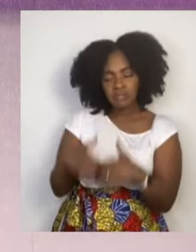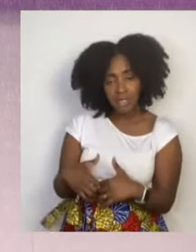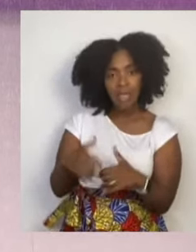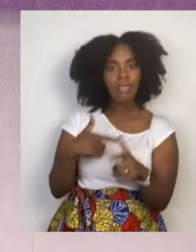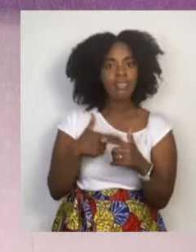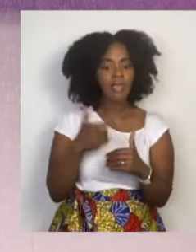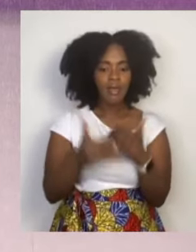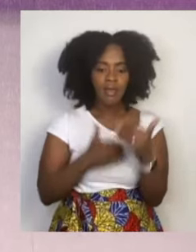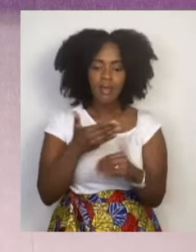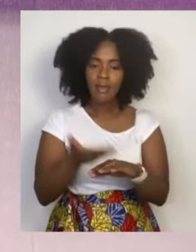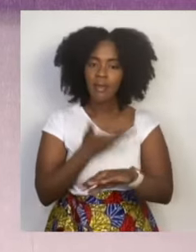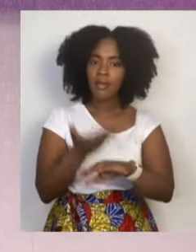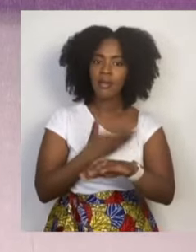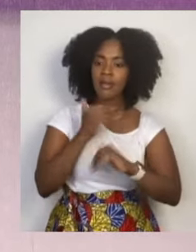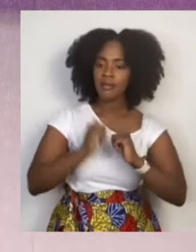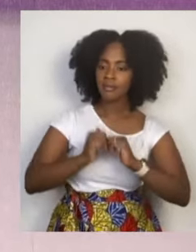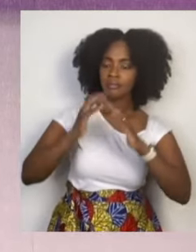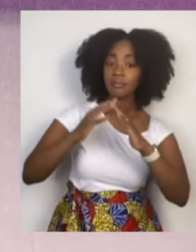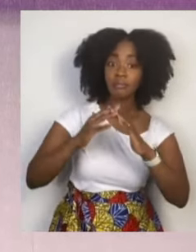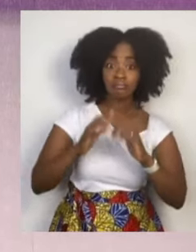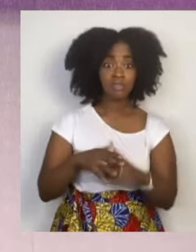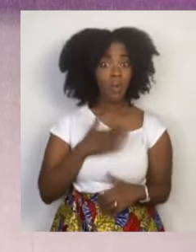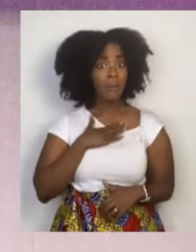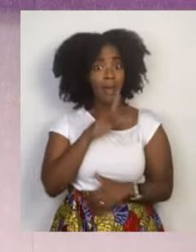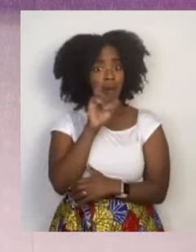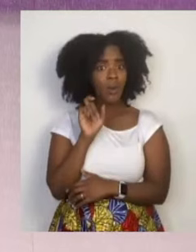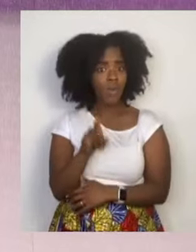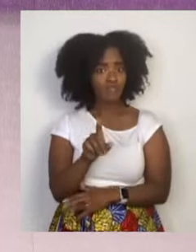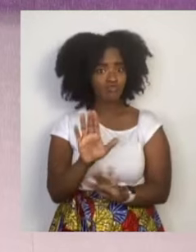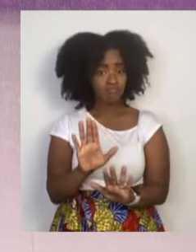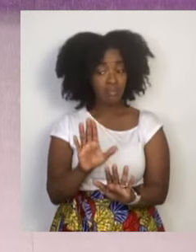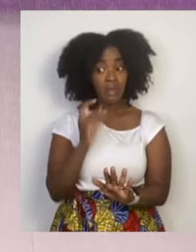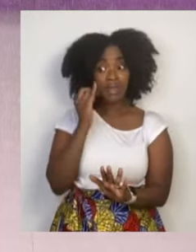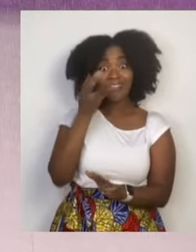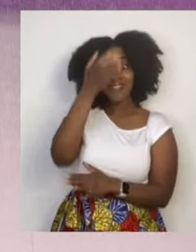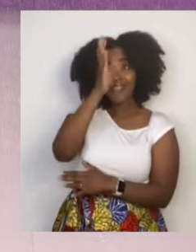can start a fresh, why can't you start afresh?